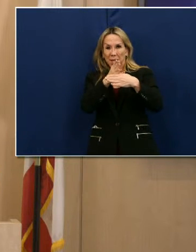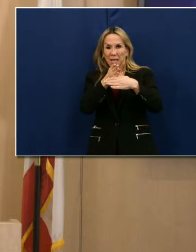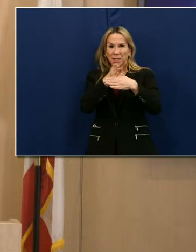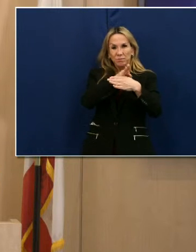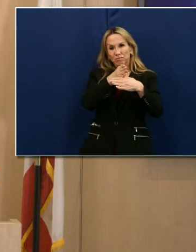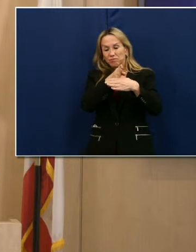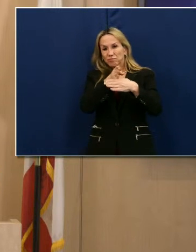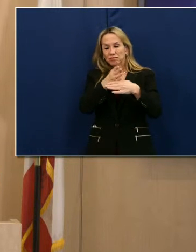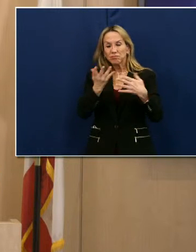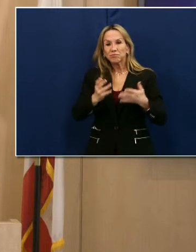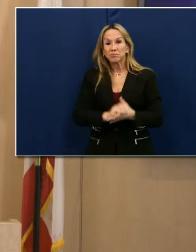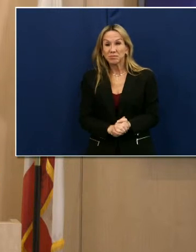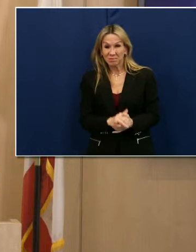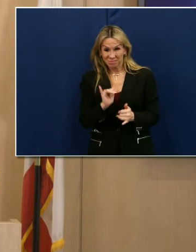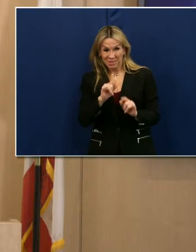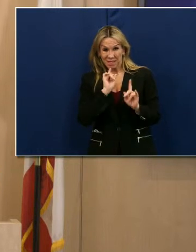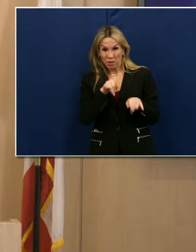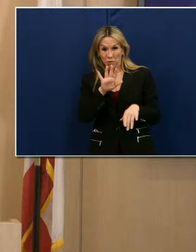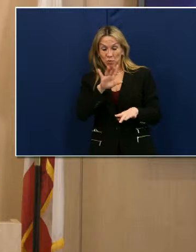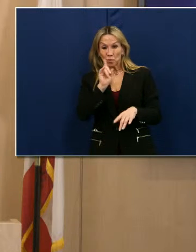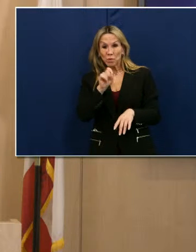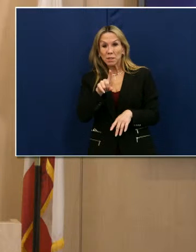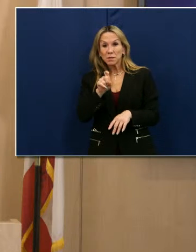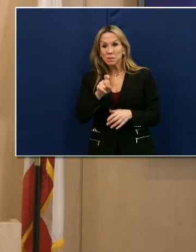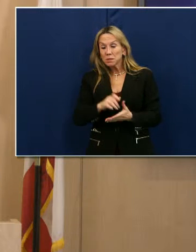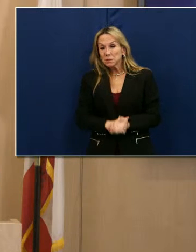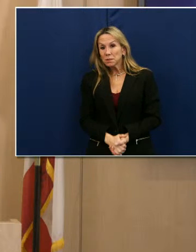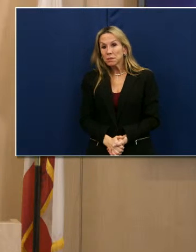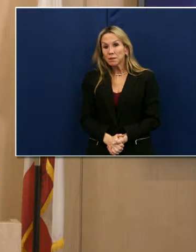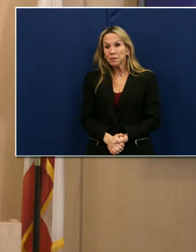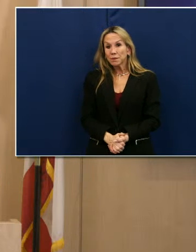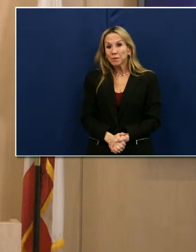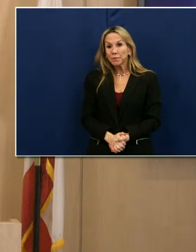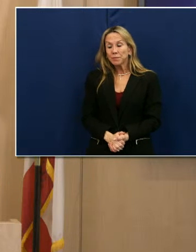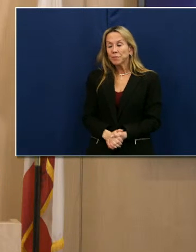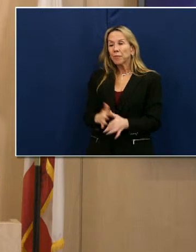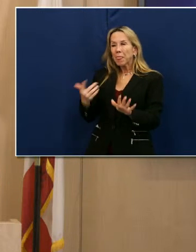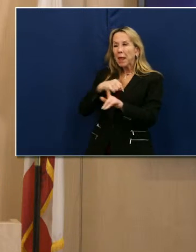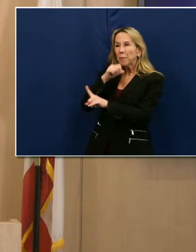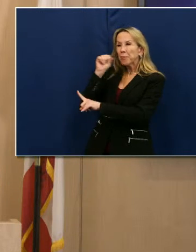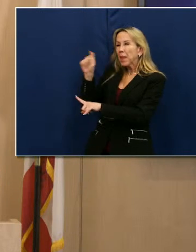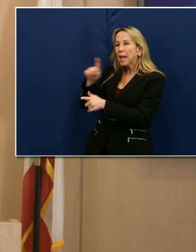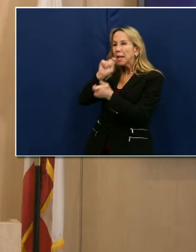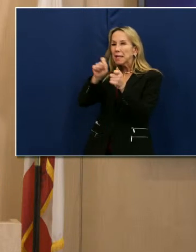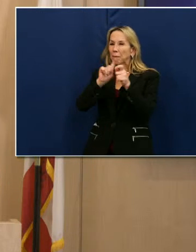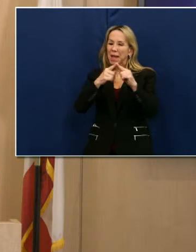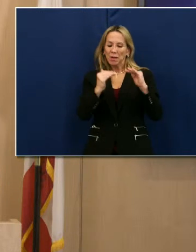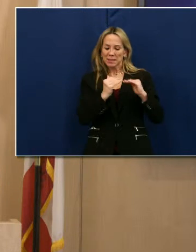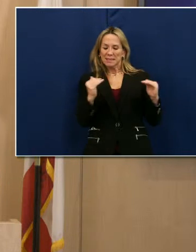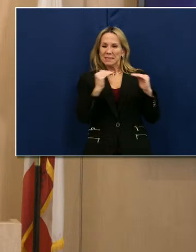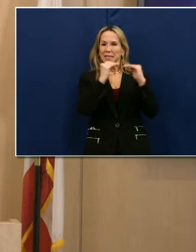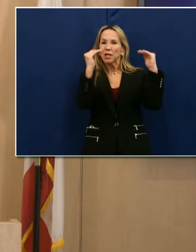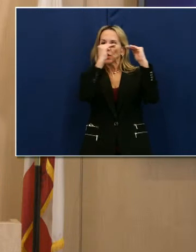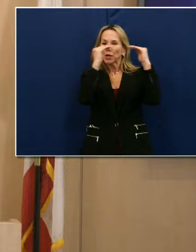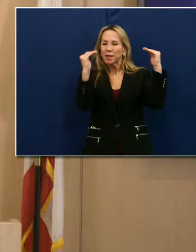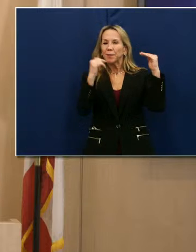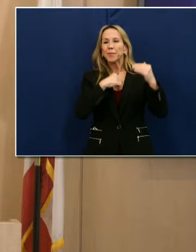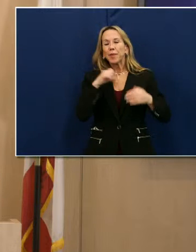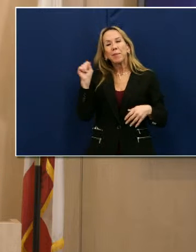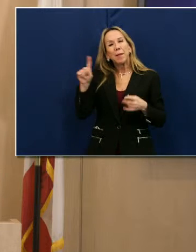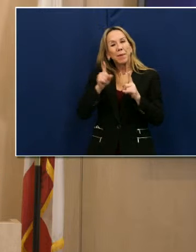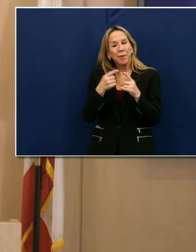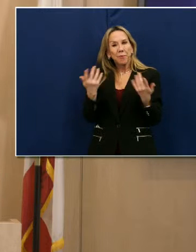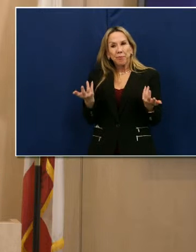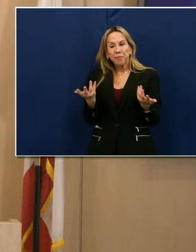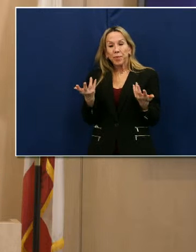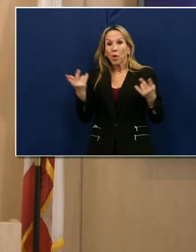dates that we have. Does that help answer the question? I wasn't asking so much about tiering as just the idea that, you